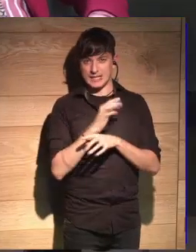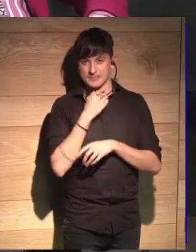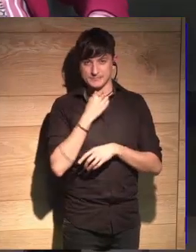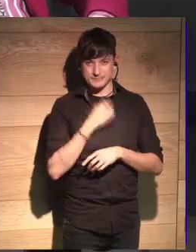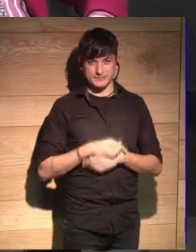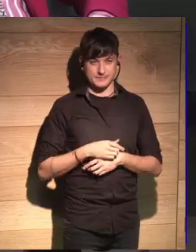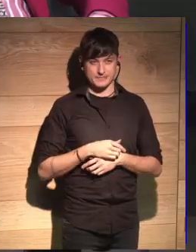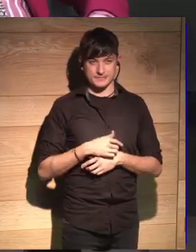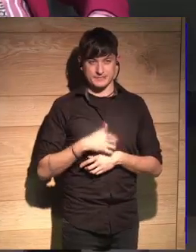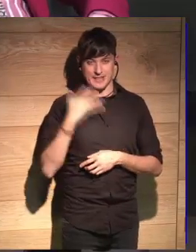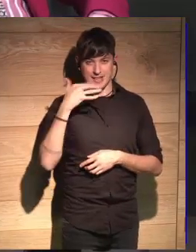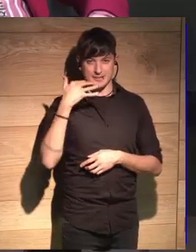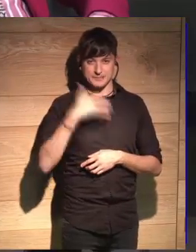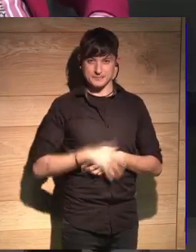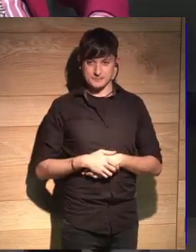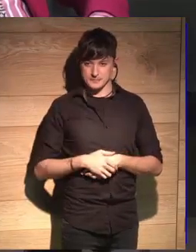That's terrific.